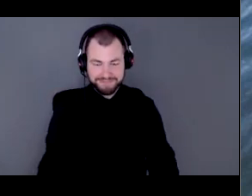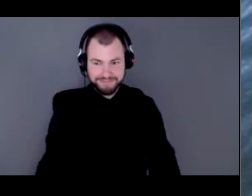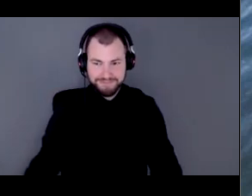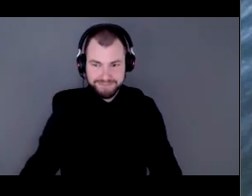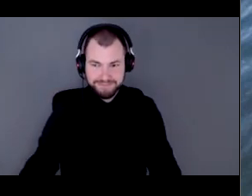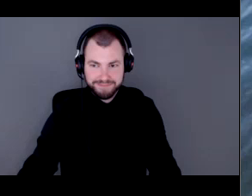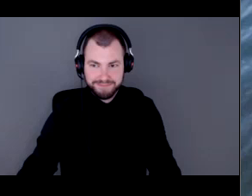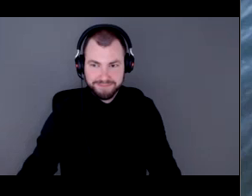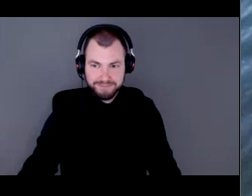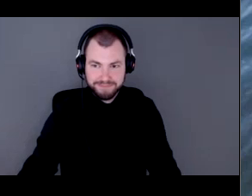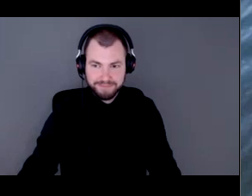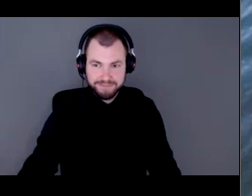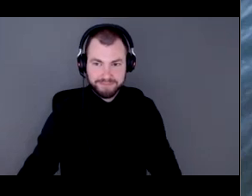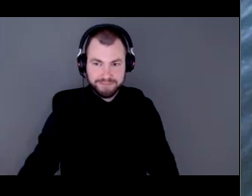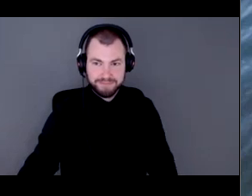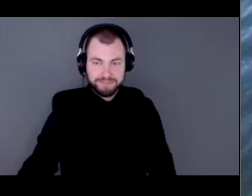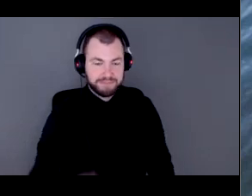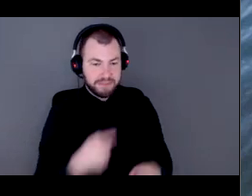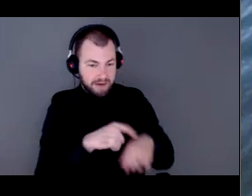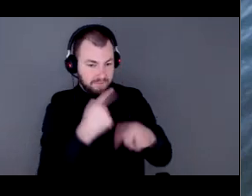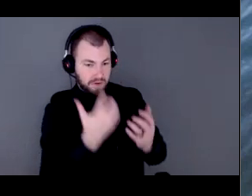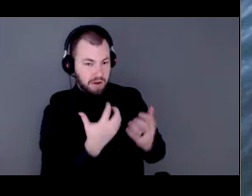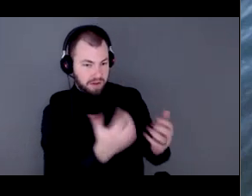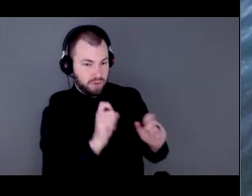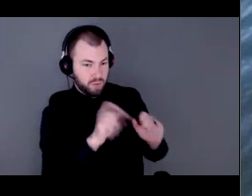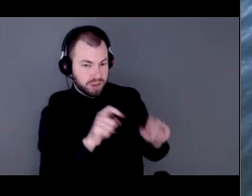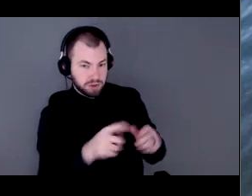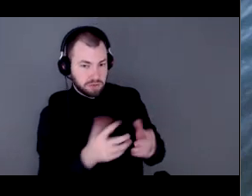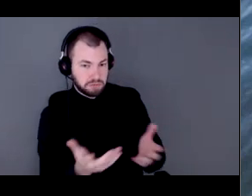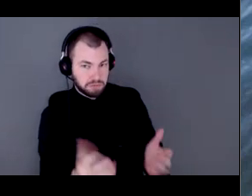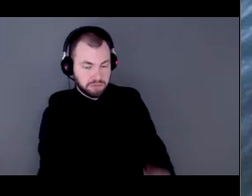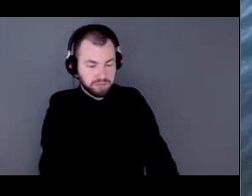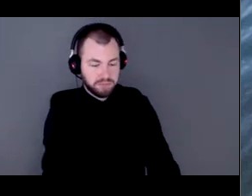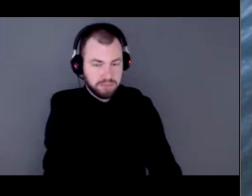We have time for audience questions.